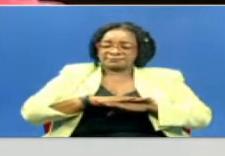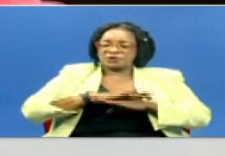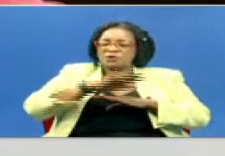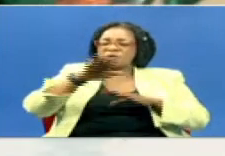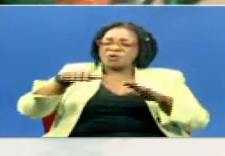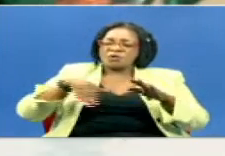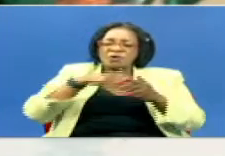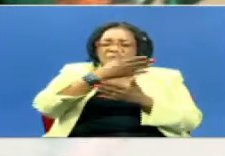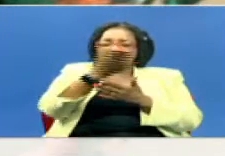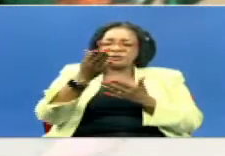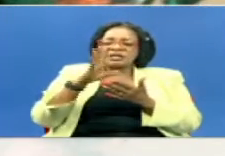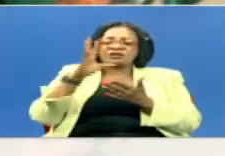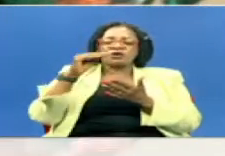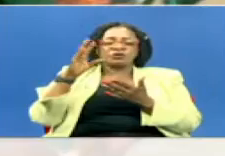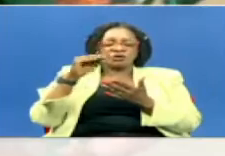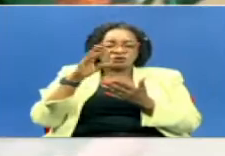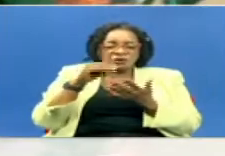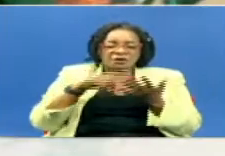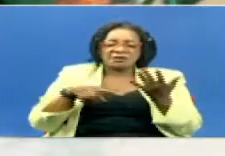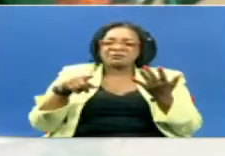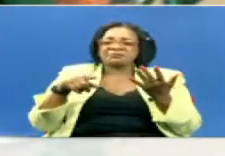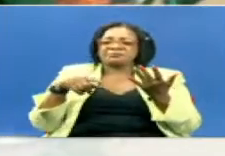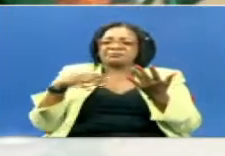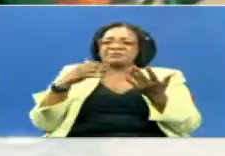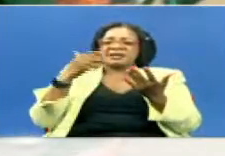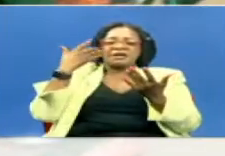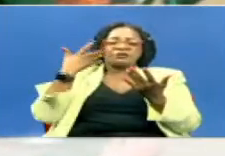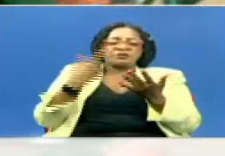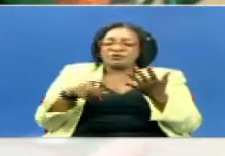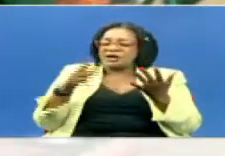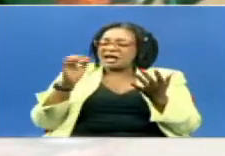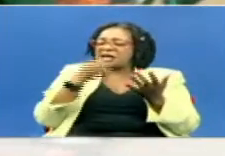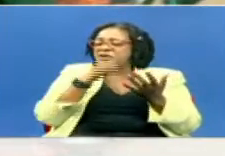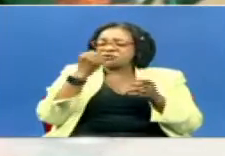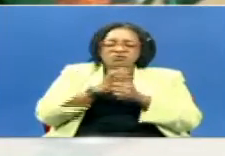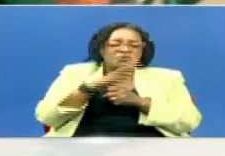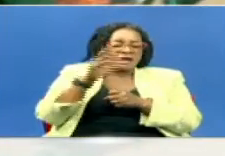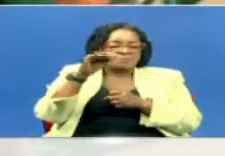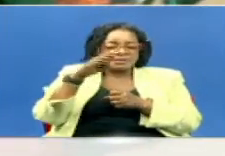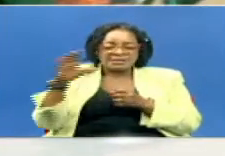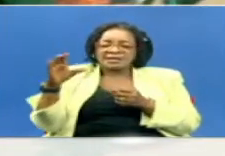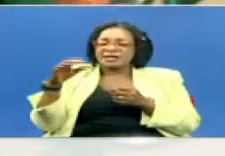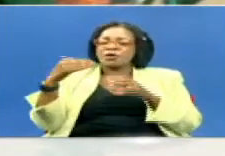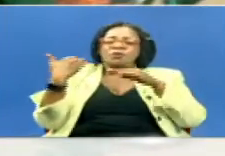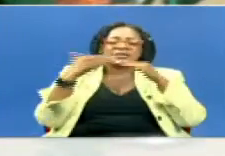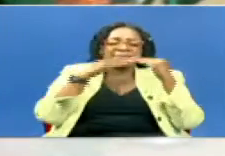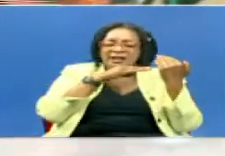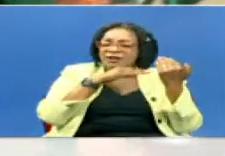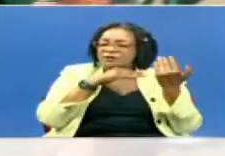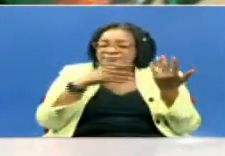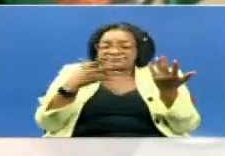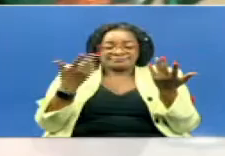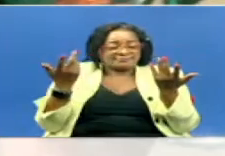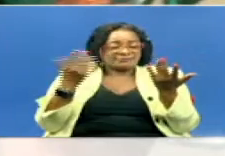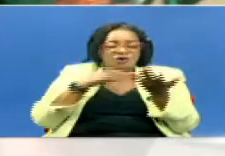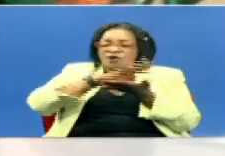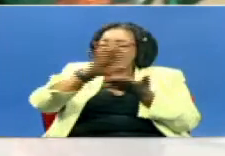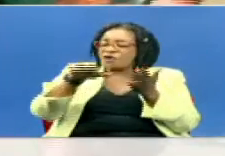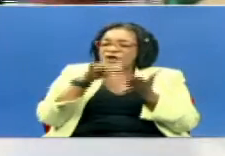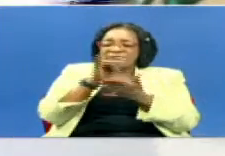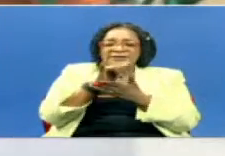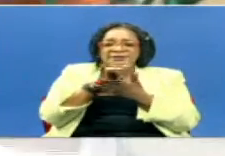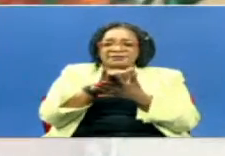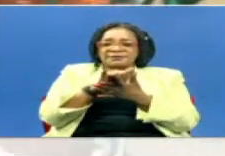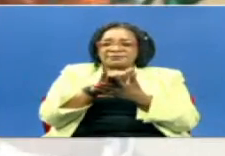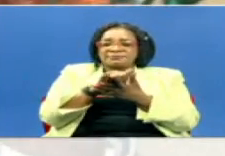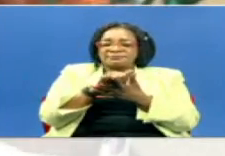naysayers, indecisive, cannot do ABC, watermelon, we see all those things. Those are